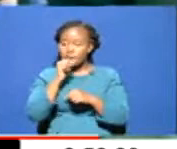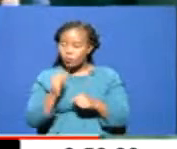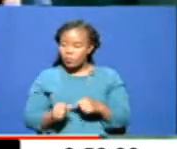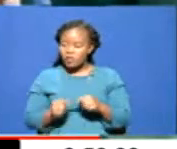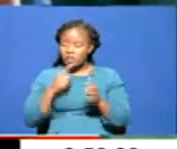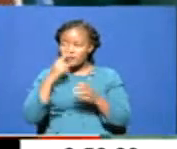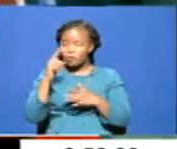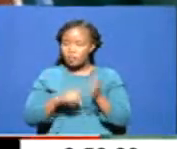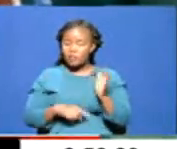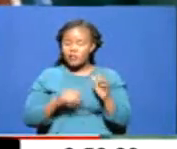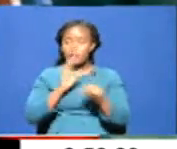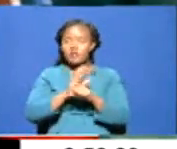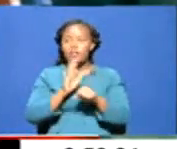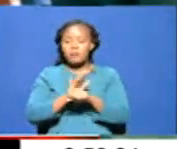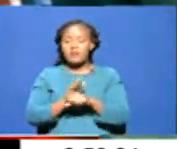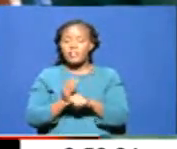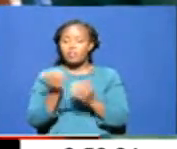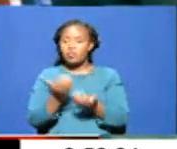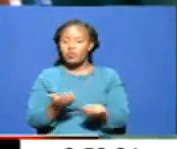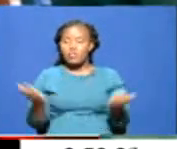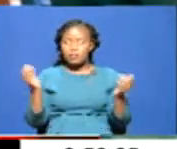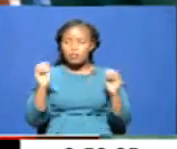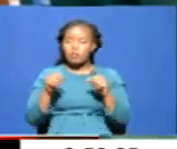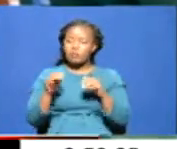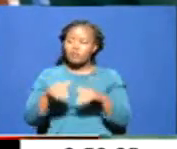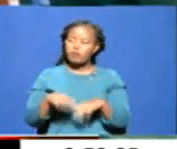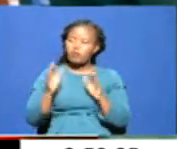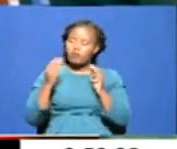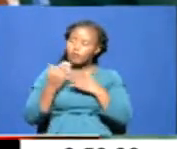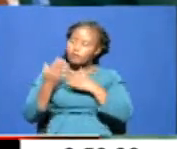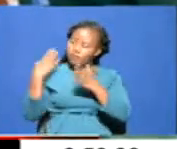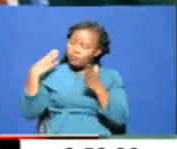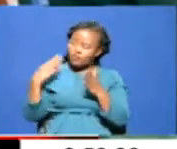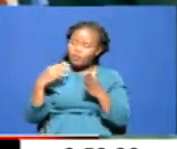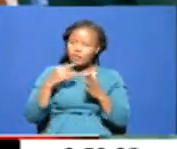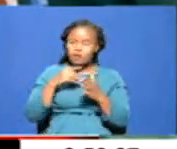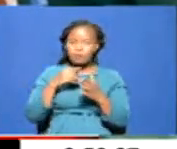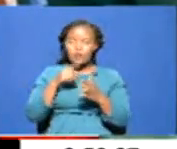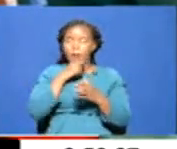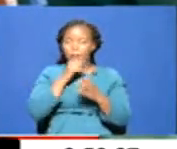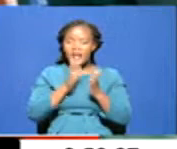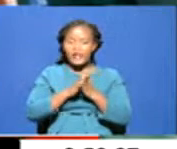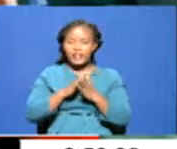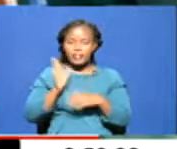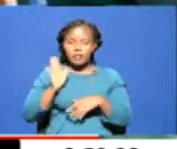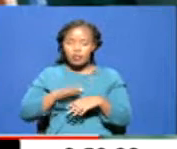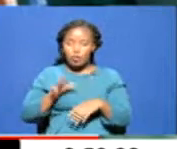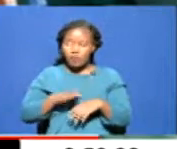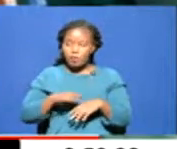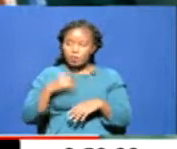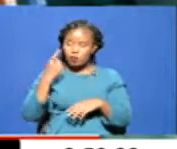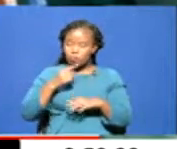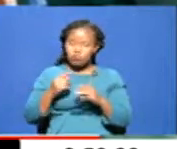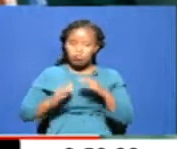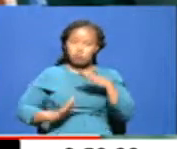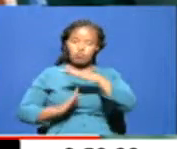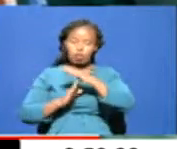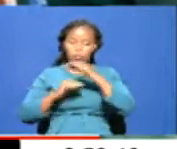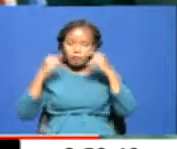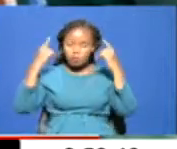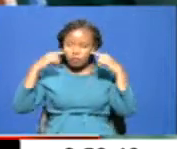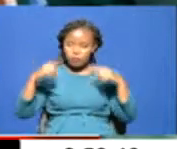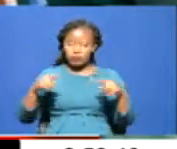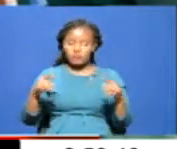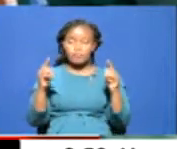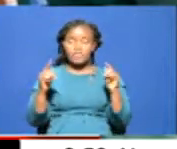athletes in the region can now follow in the footsteps of legends like Ben Jipcho, Juma Ndiwa, Shem Kororia and Milka Chamos, among others, but